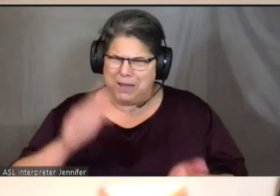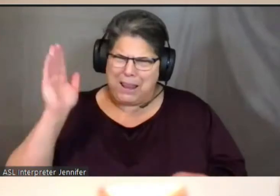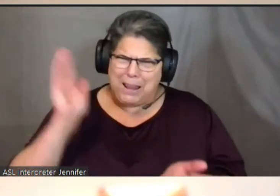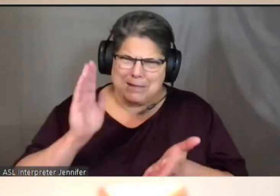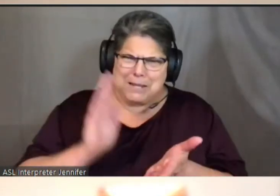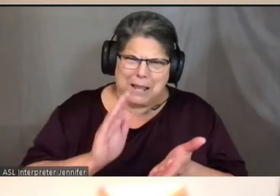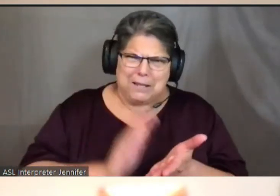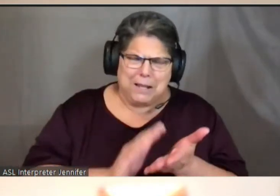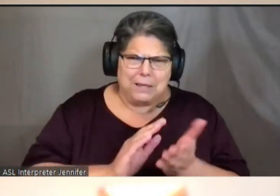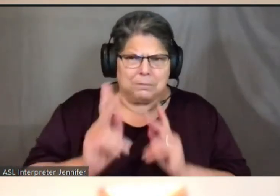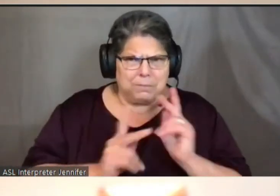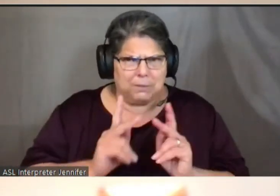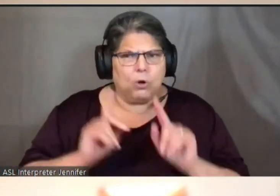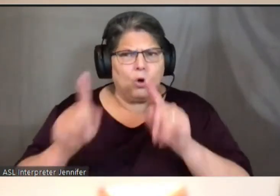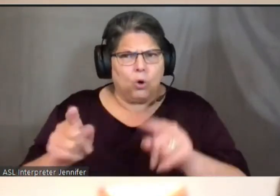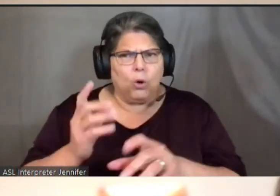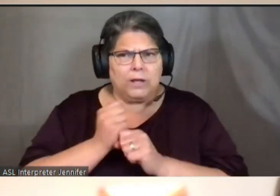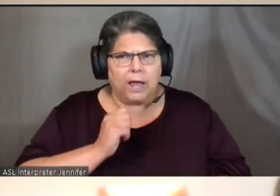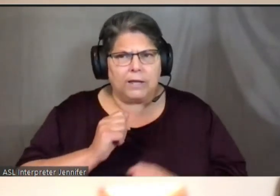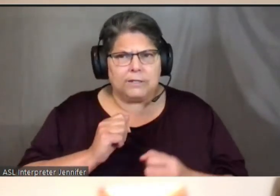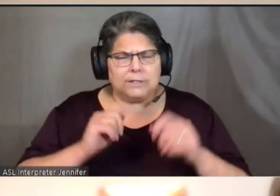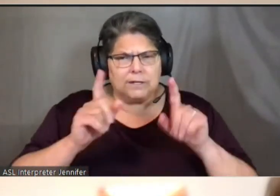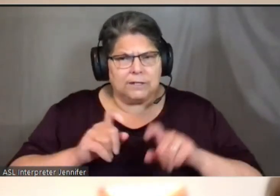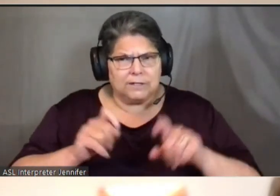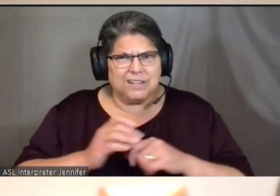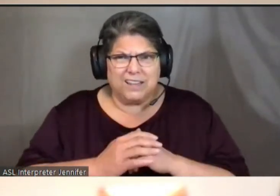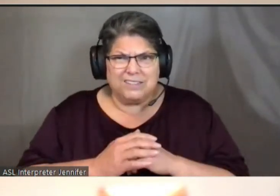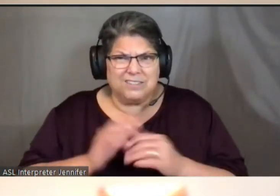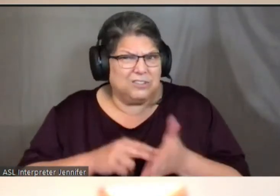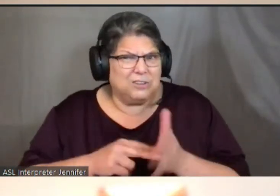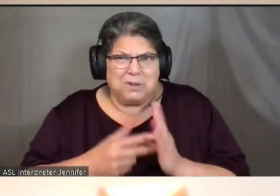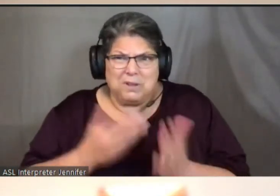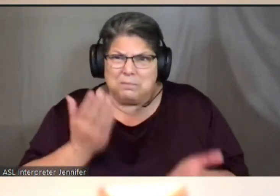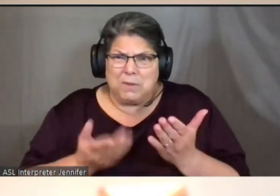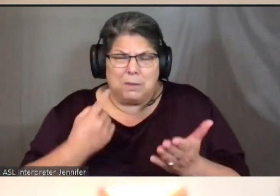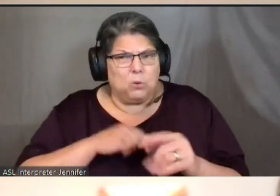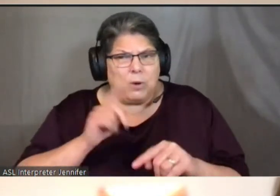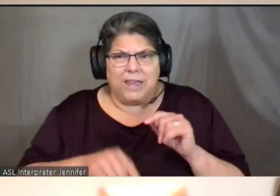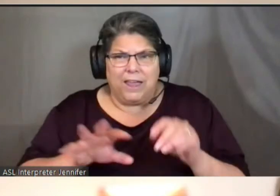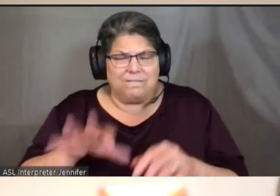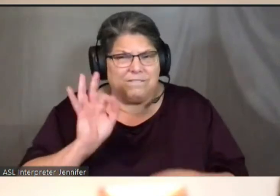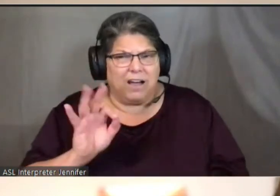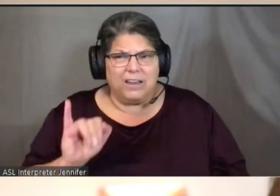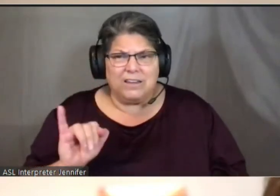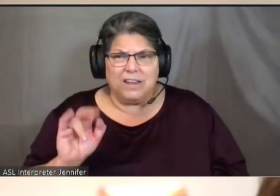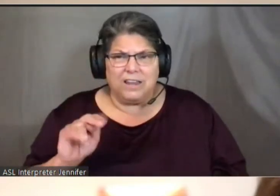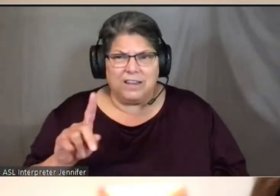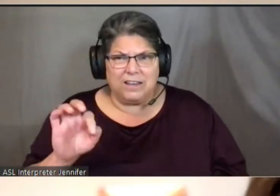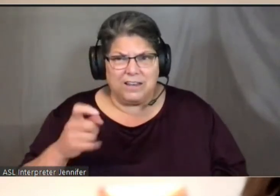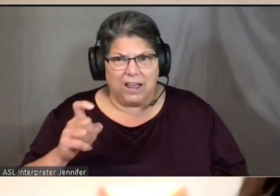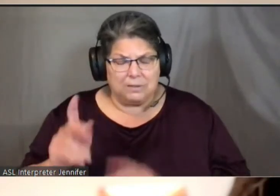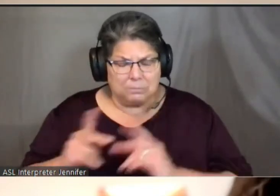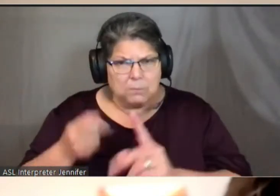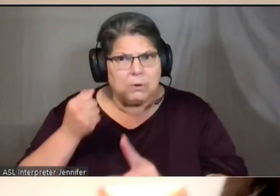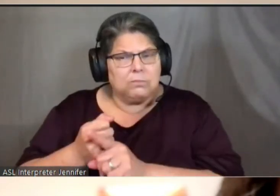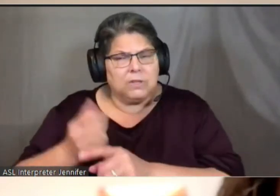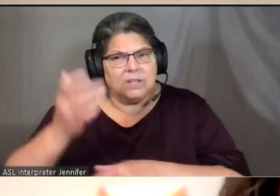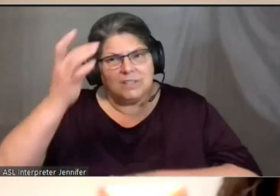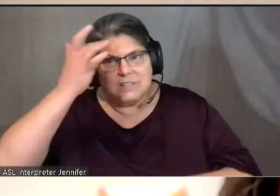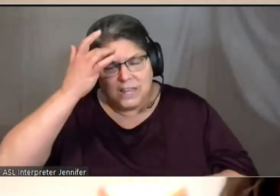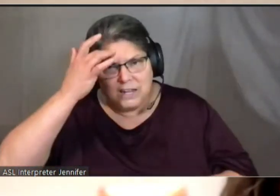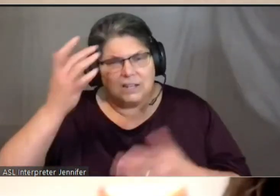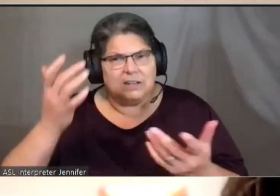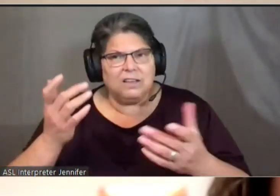leading us to a point where we may not be able to find index cases in time to control outbreaks. So keep